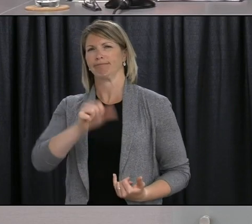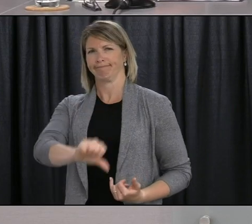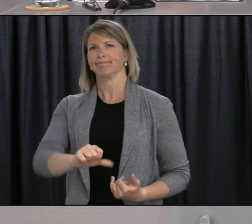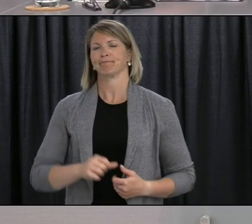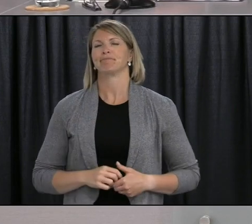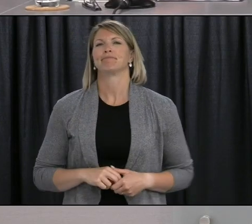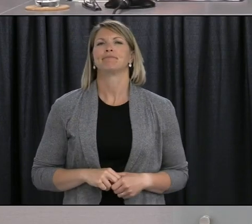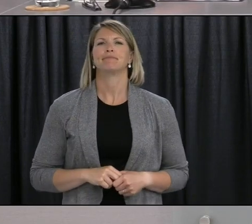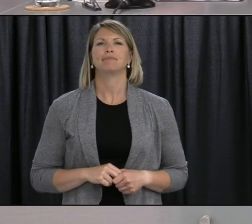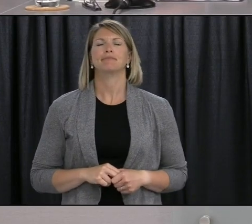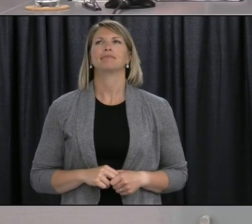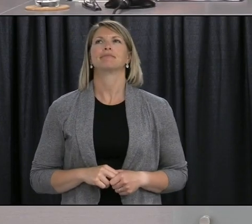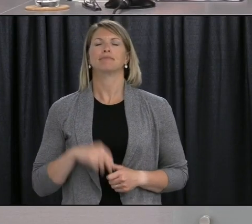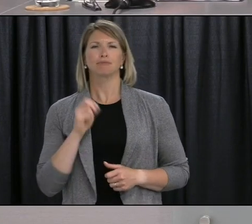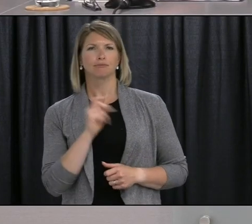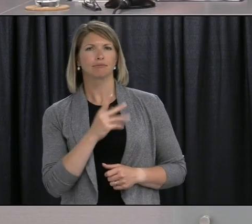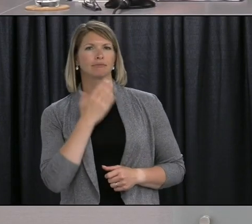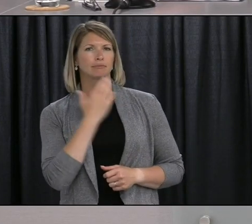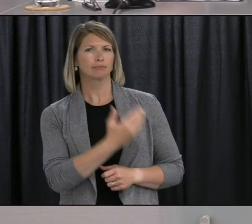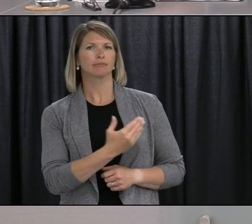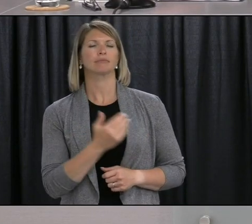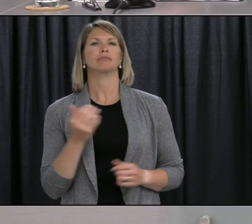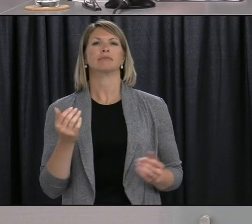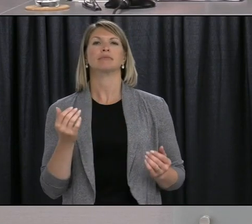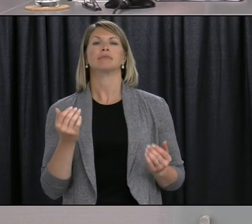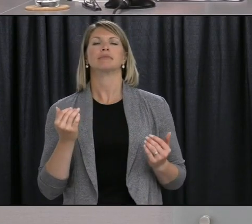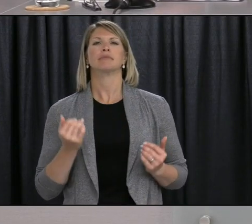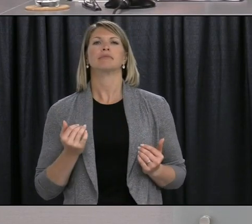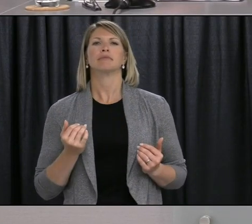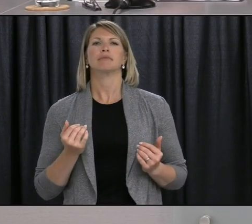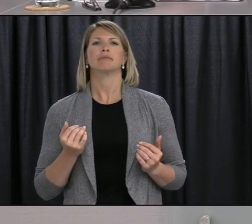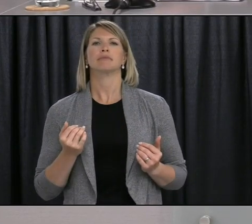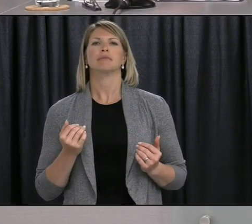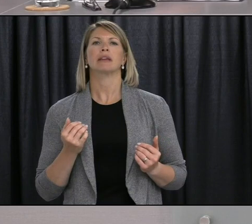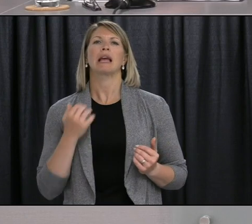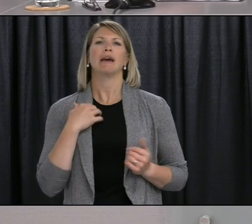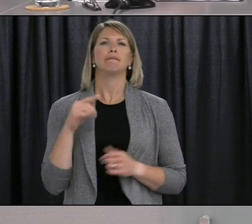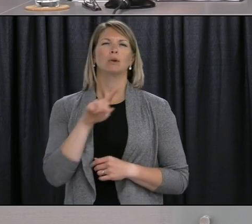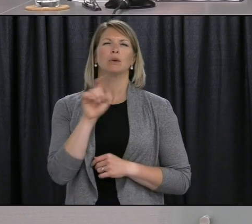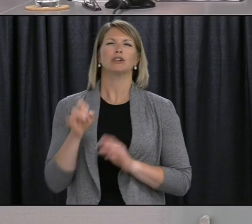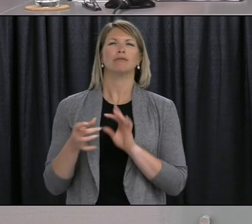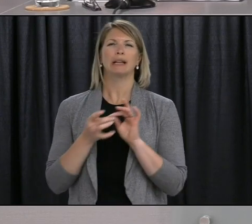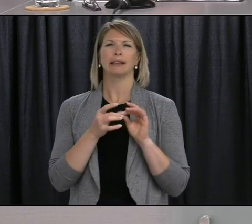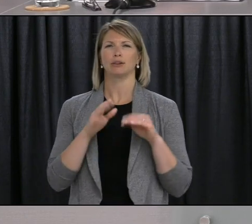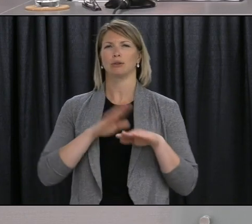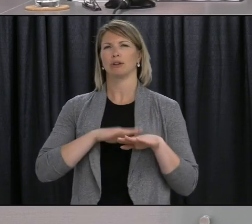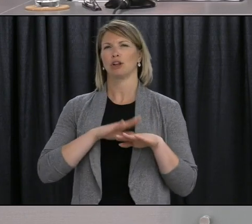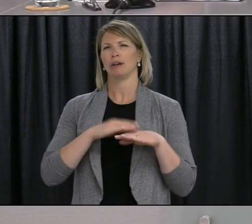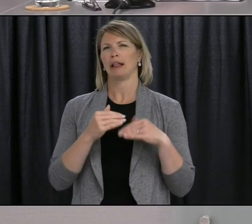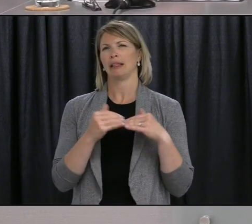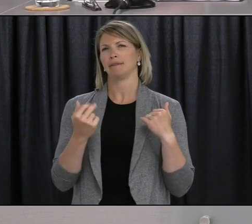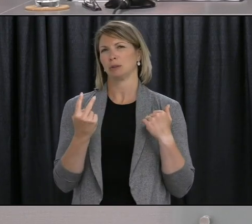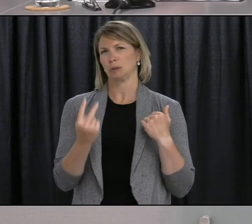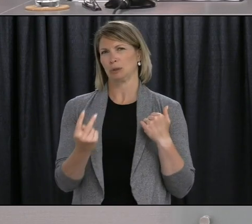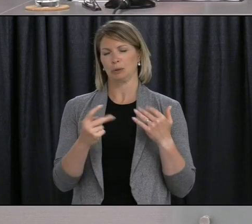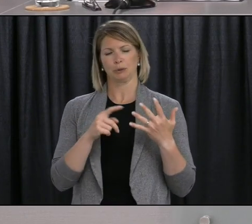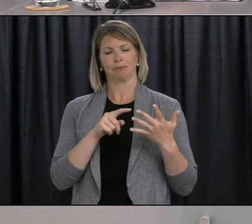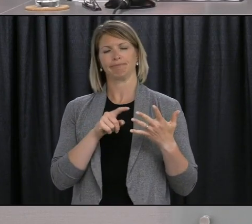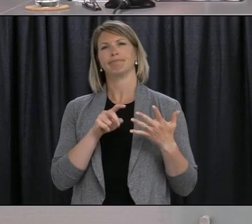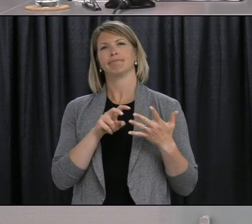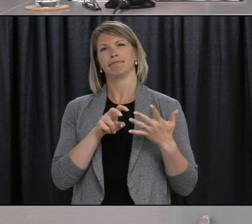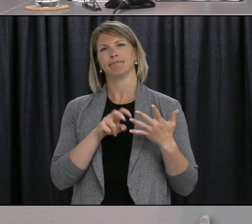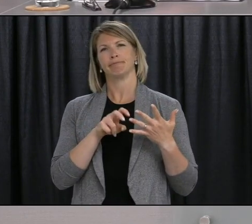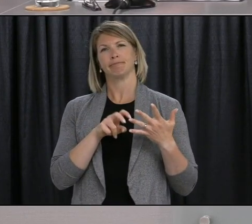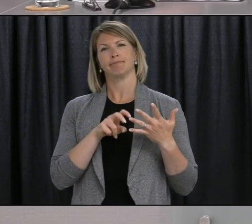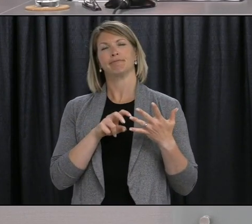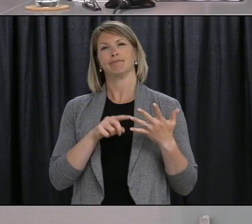Okay. I have a question about level 2 as well. And I'm wondering, when do you think you'd be ready to